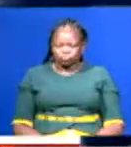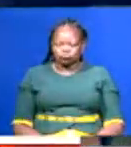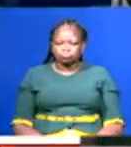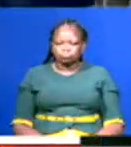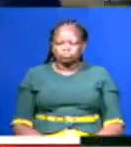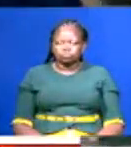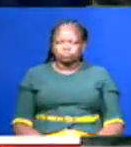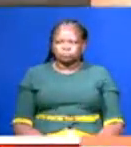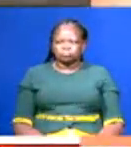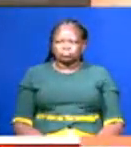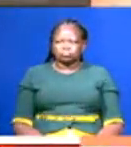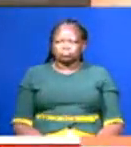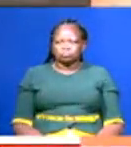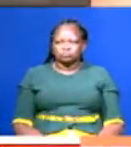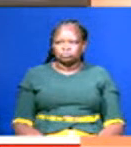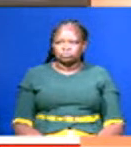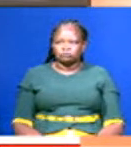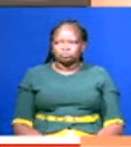Mwendwa.